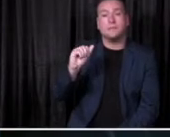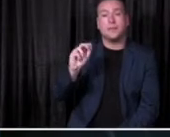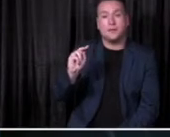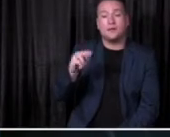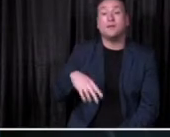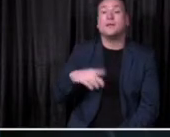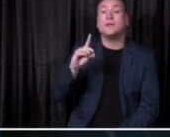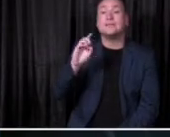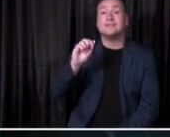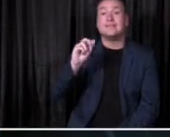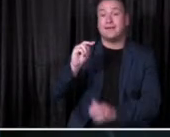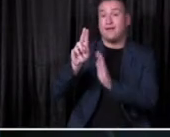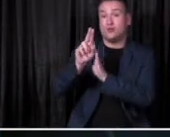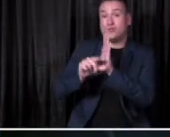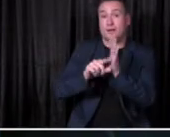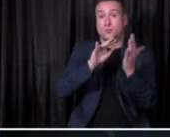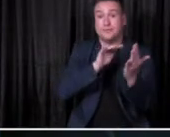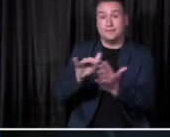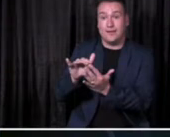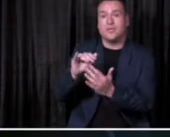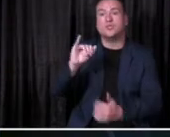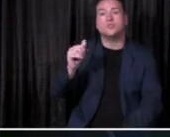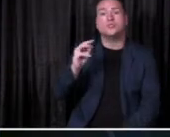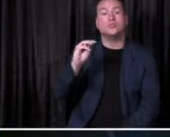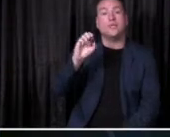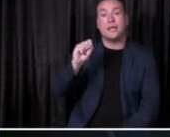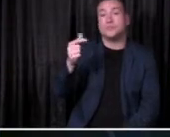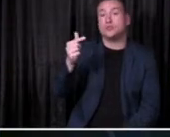Dean of Undergraduate Studies, James German.